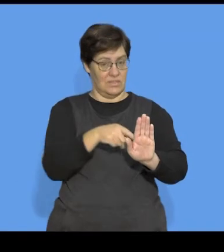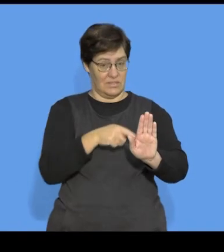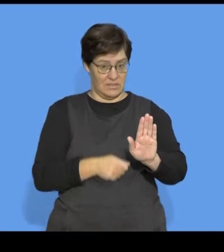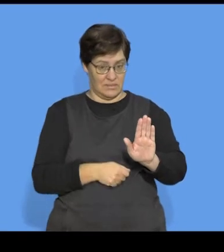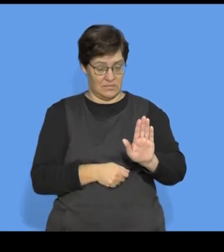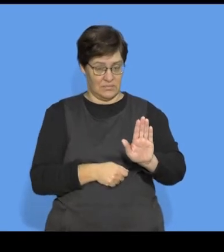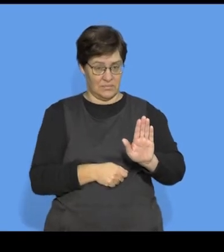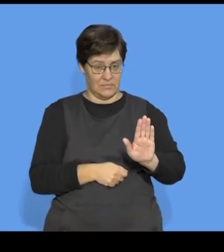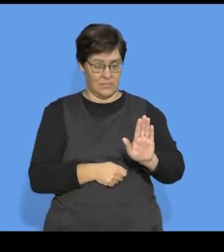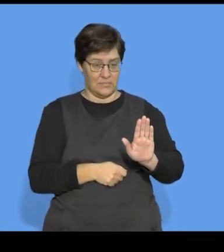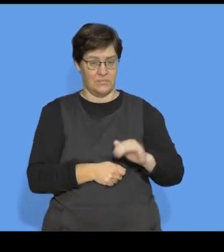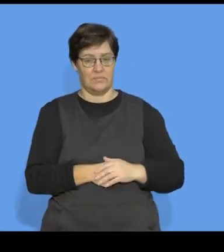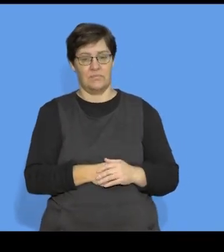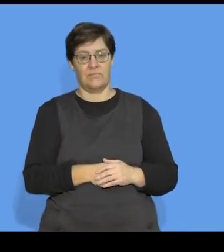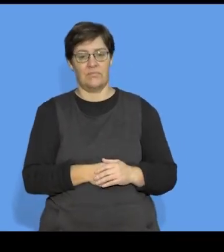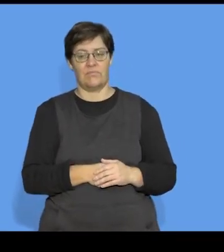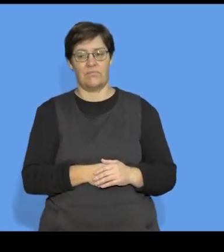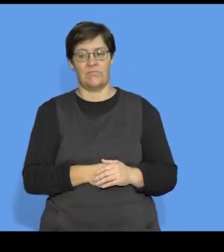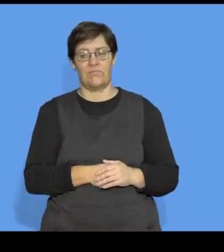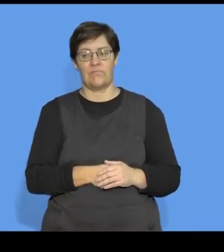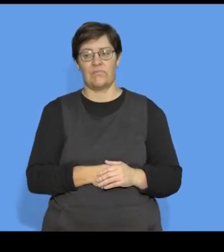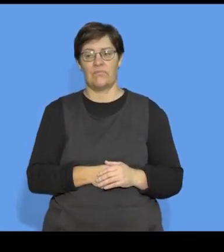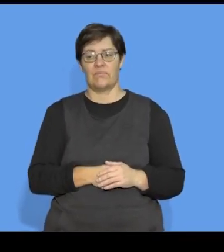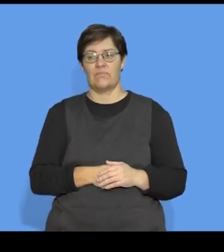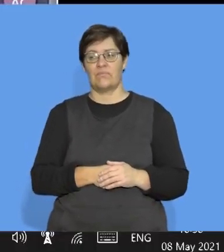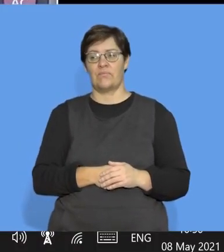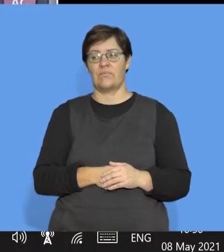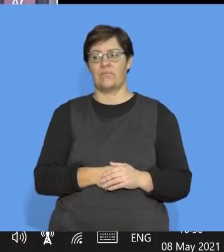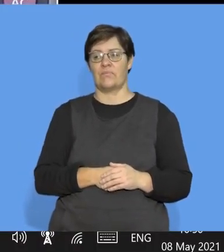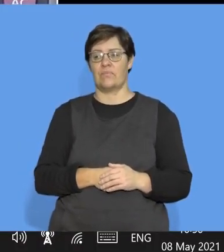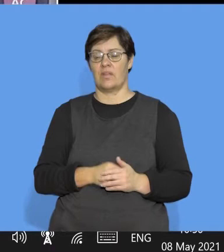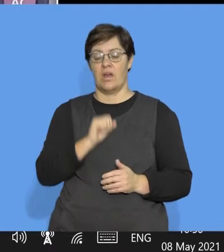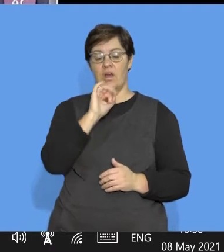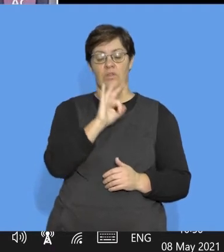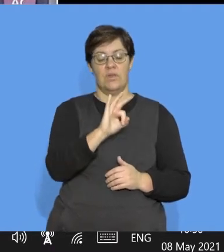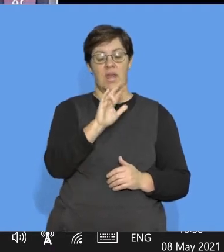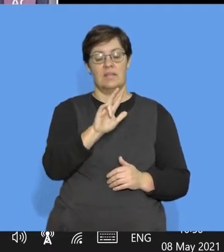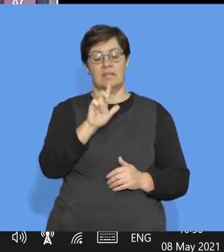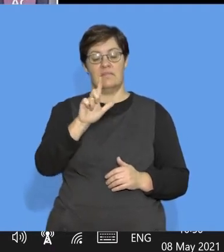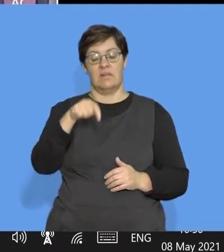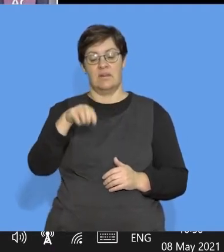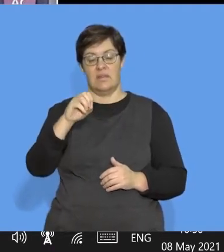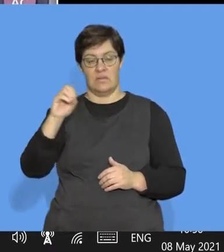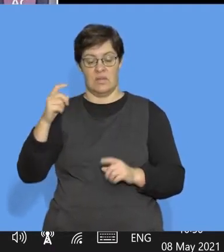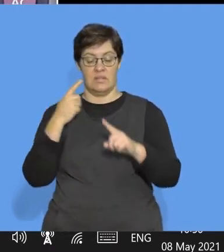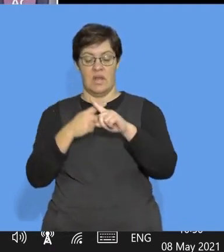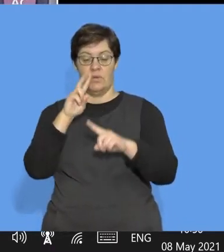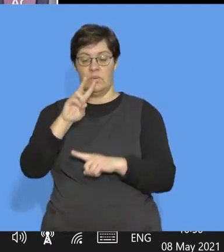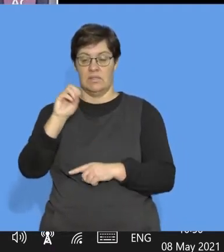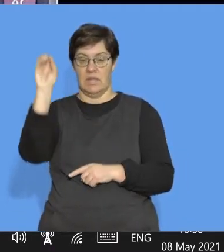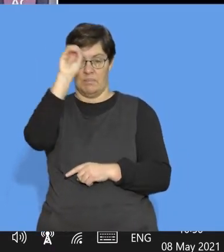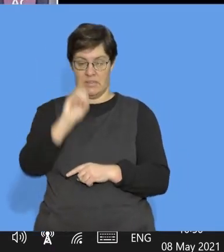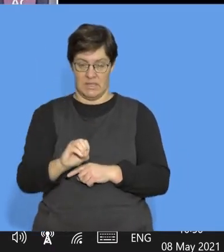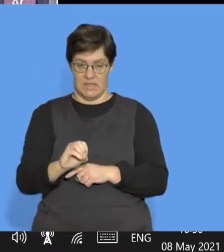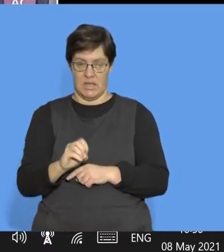component of your vehicles. Right, let's do that. So it's your 387,000 times the 20%